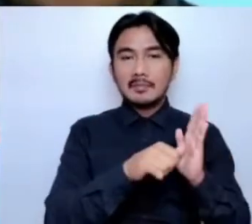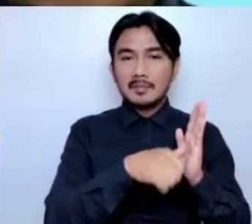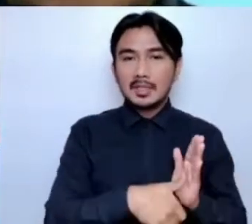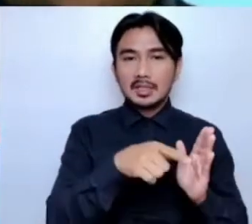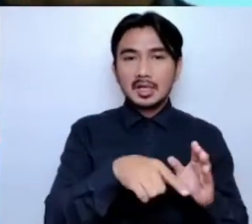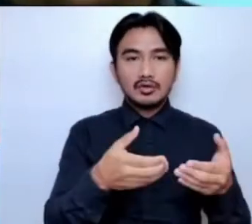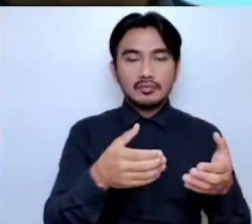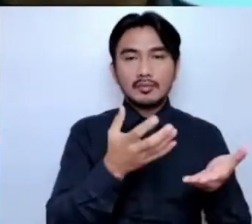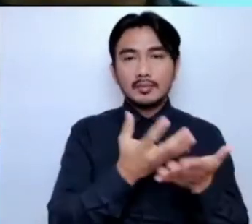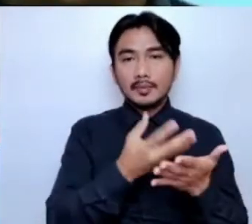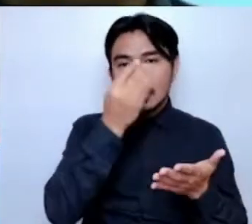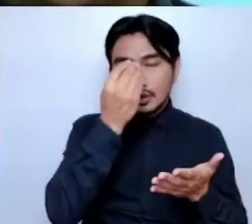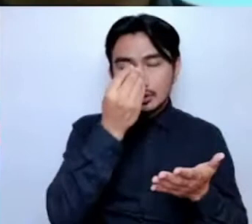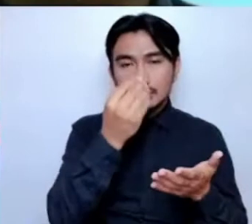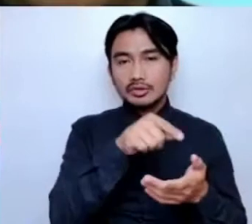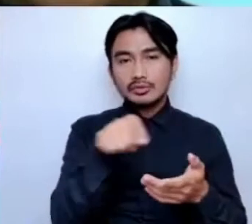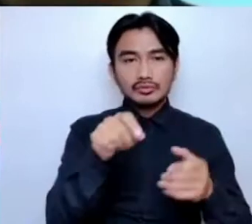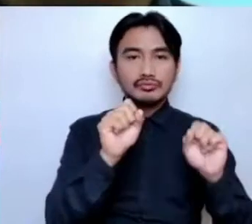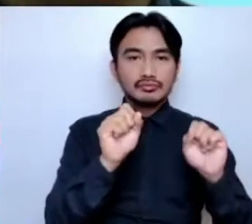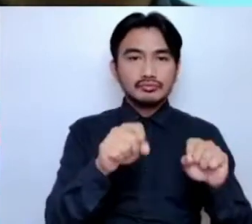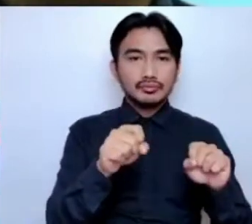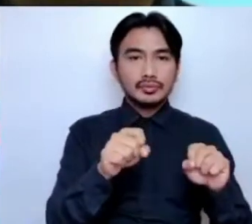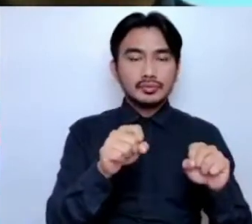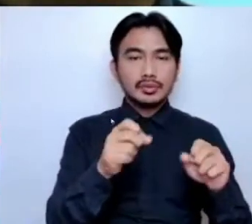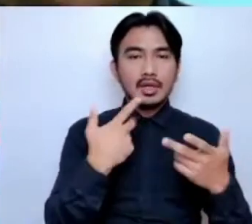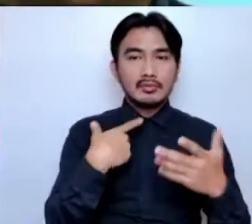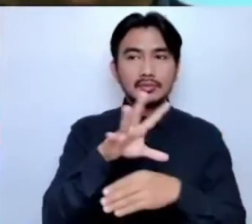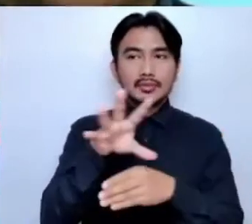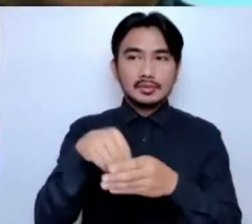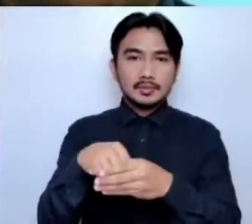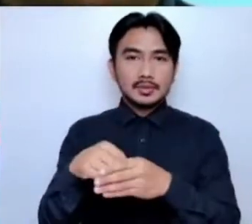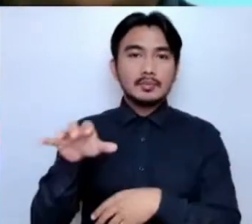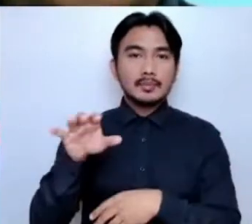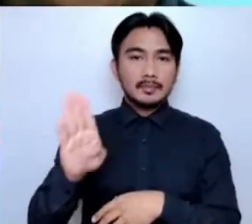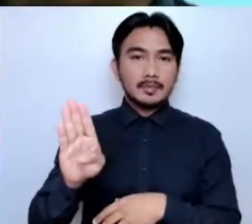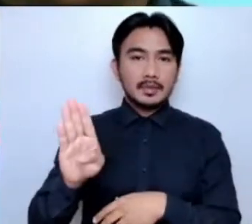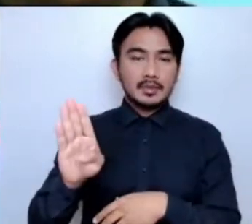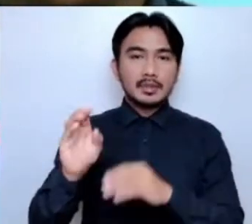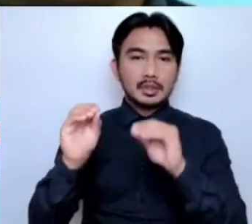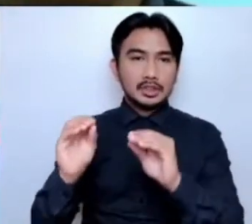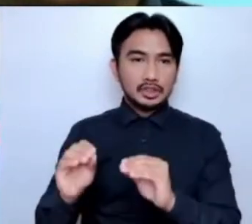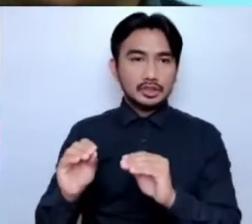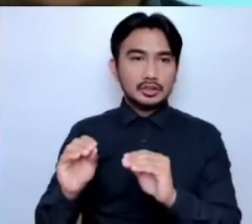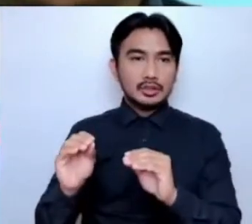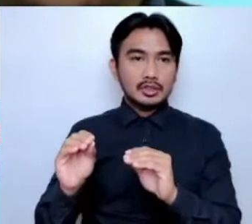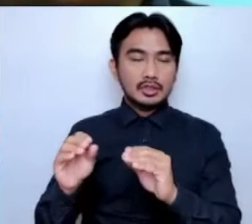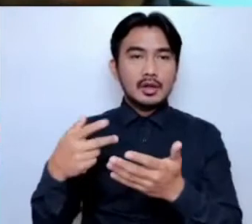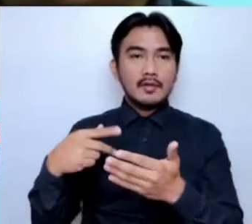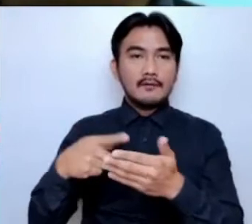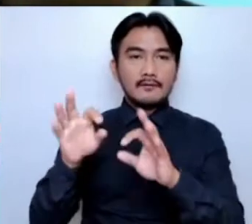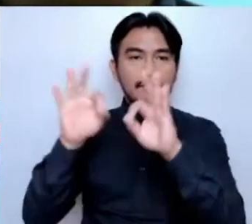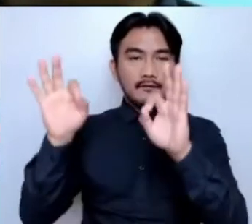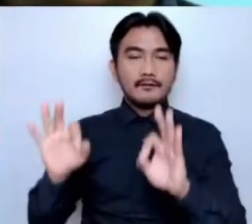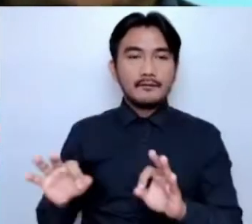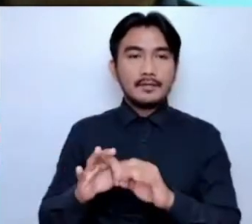of learners, then you go with set B, or your teacher reflection form, as long as it is complemented